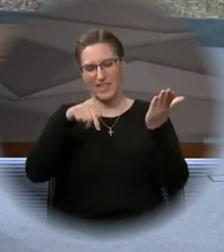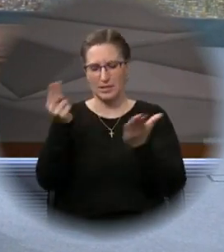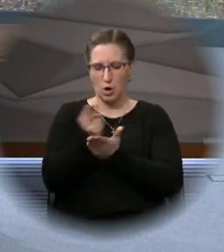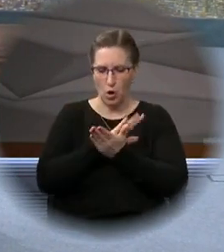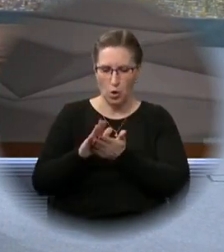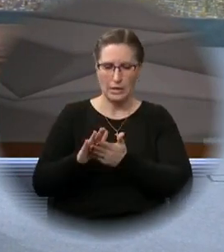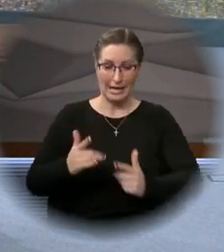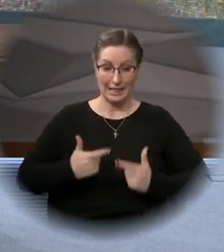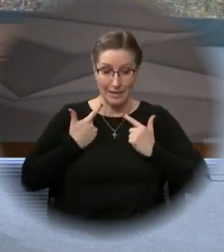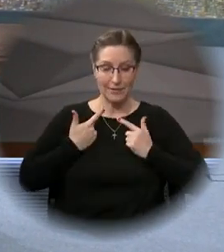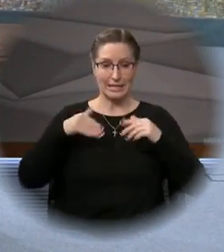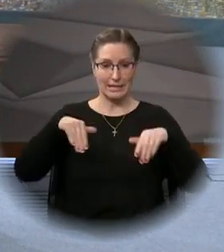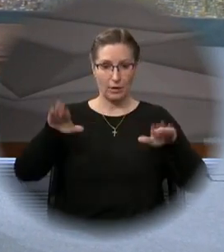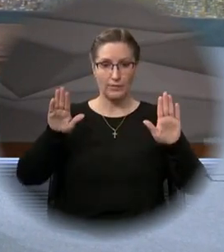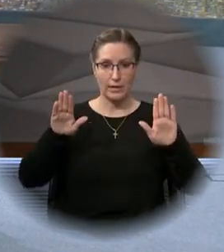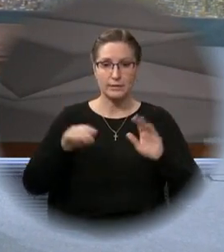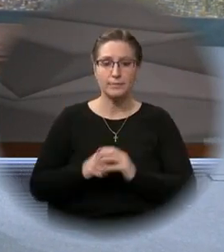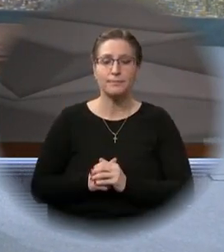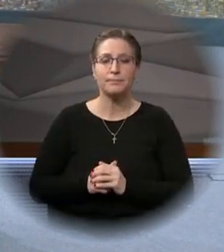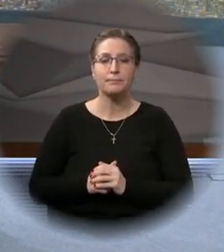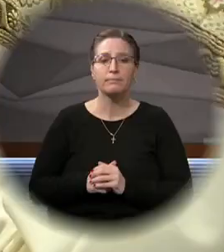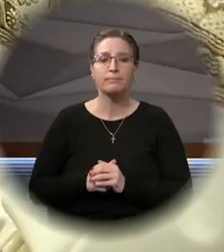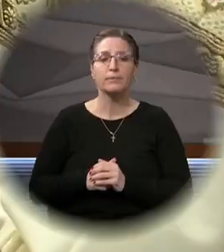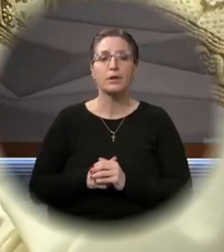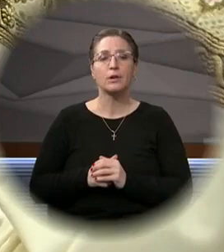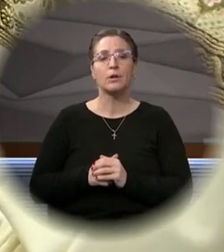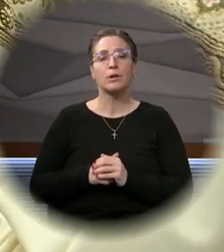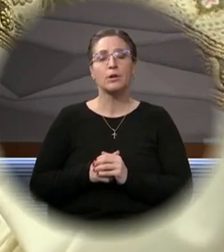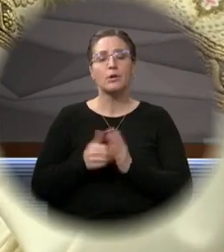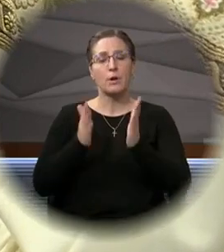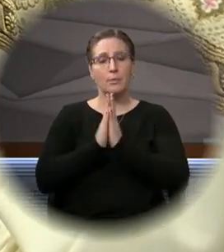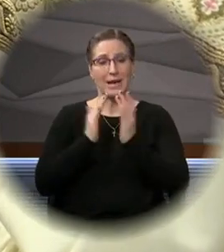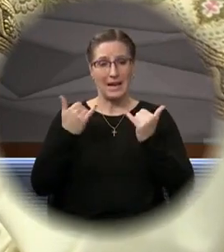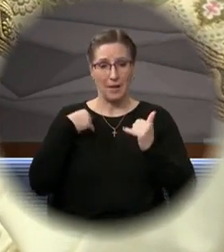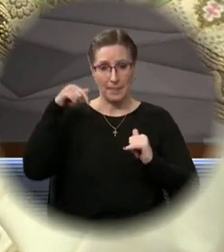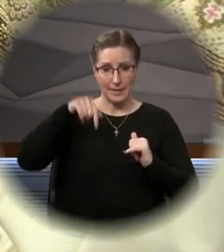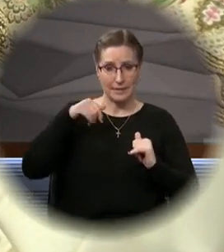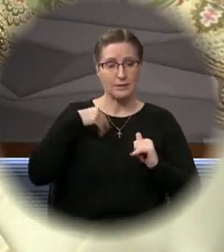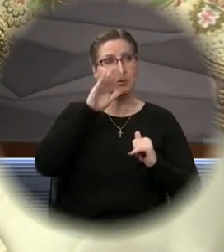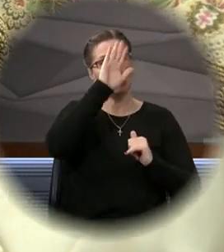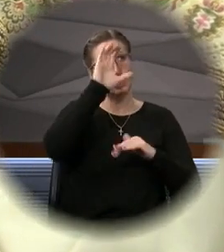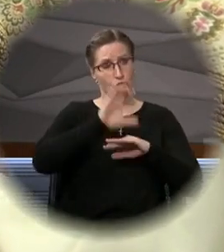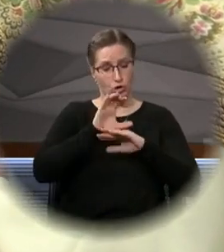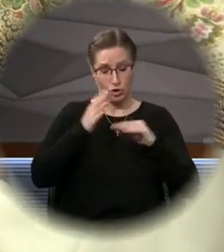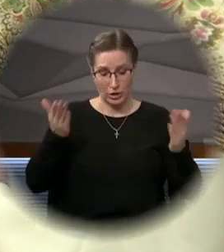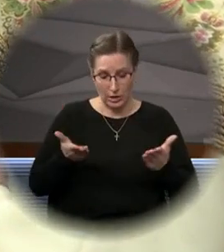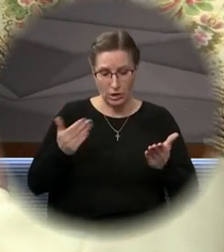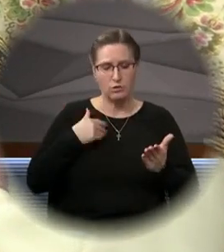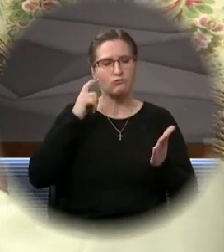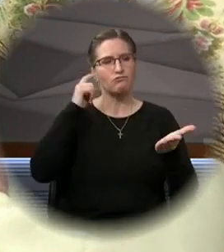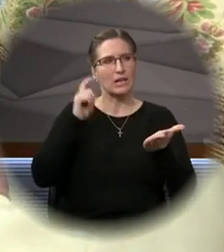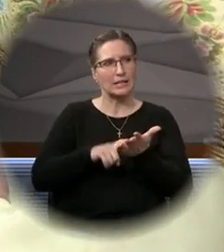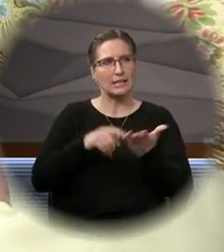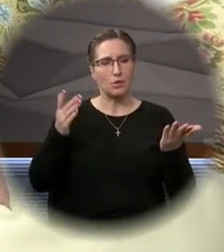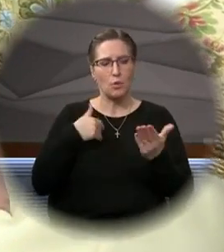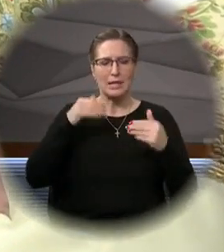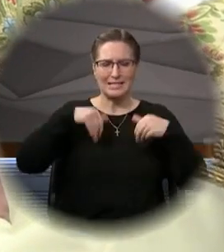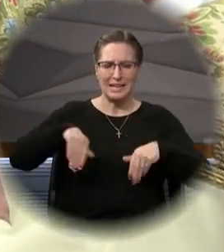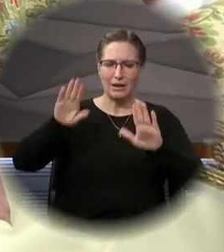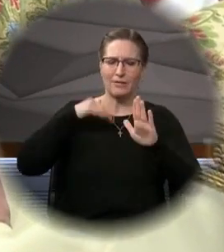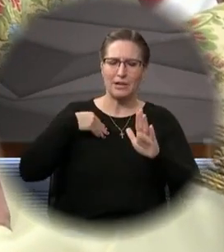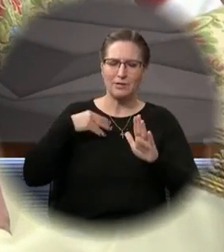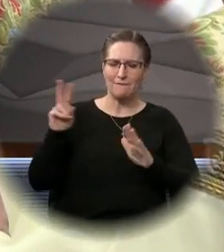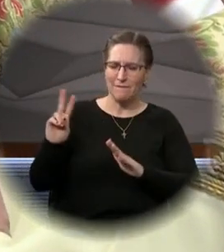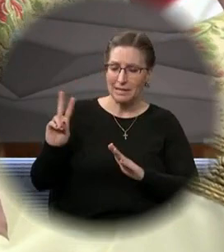holy and living sacrifice. Look, we pray, upon the oblation of your church, and recognizing the sacrificial